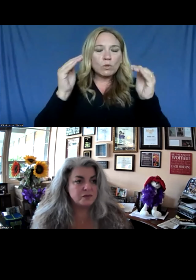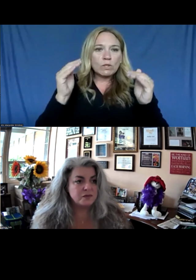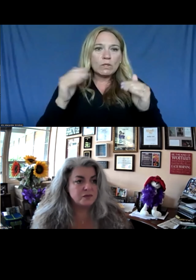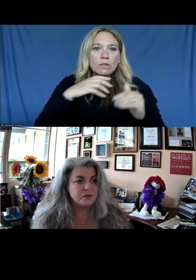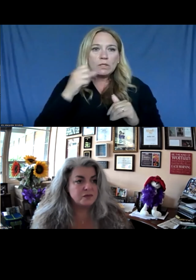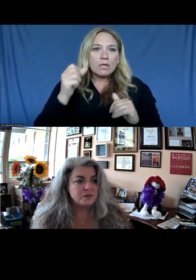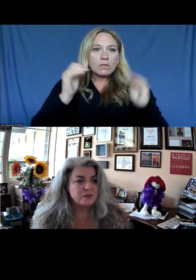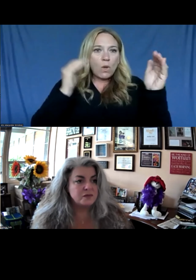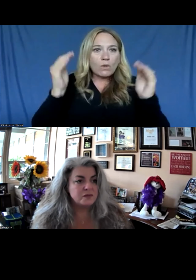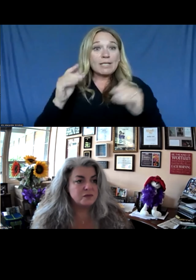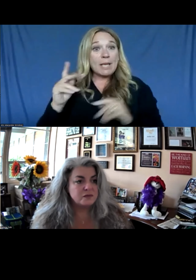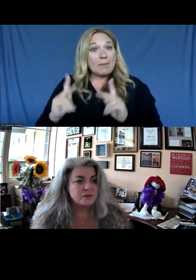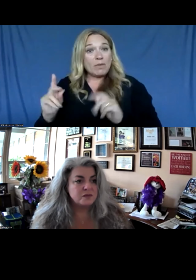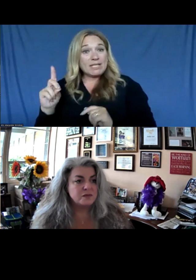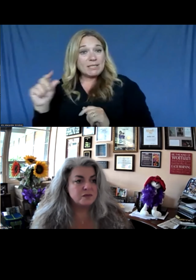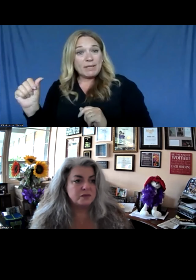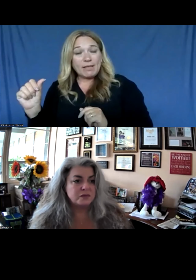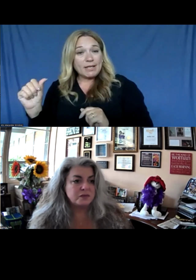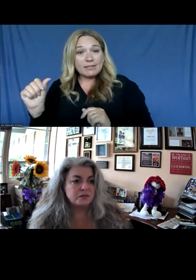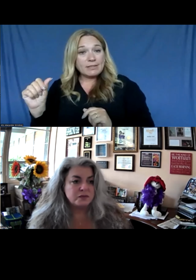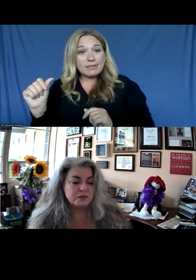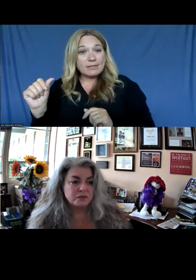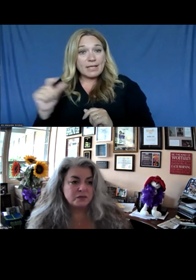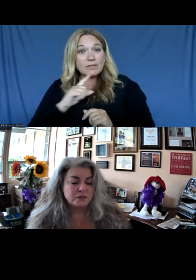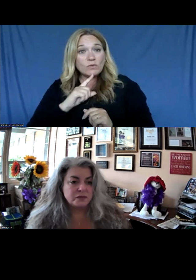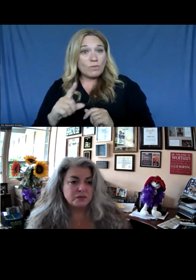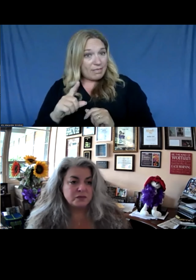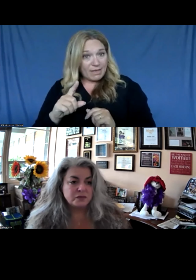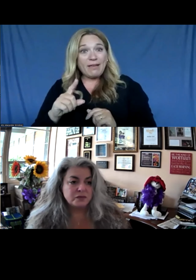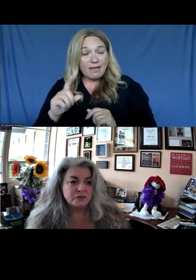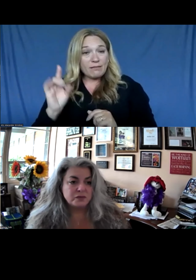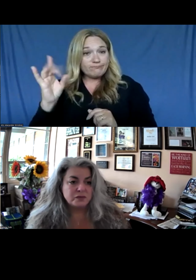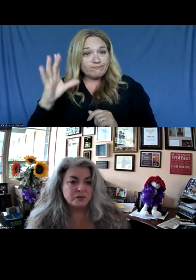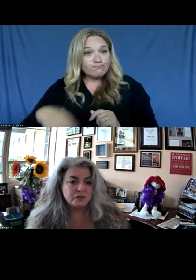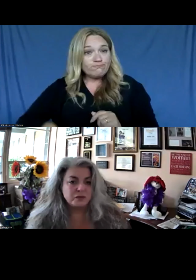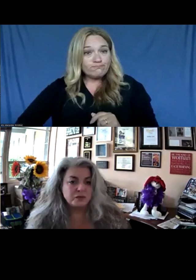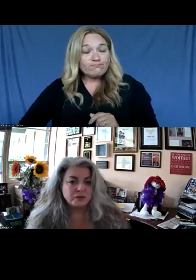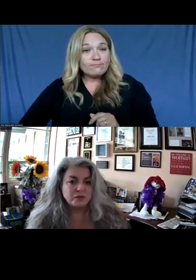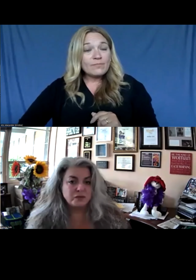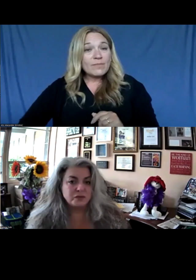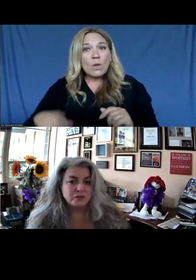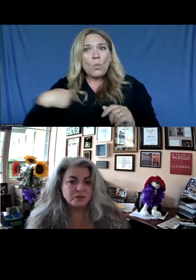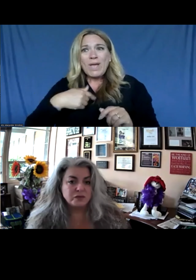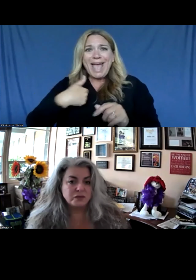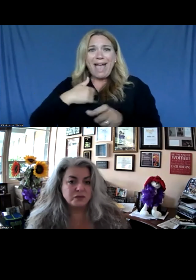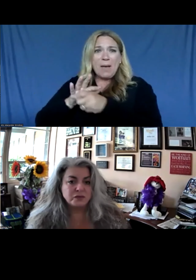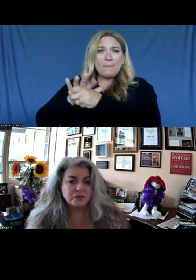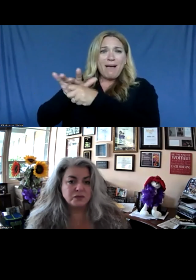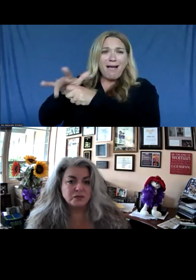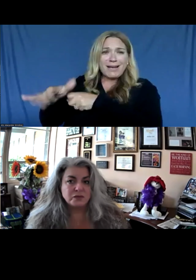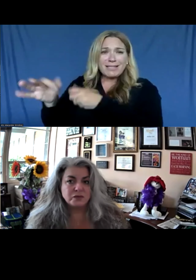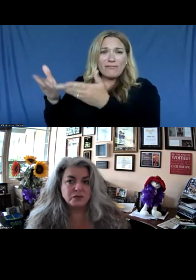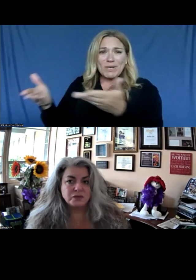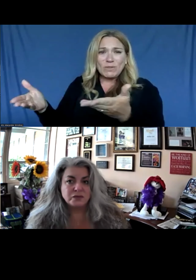people with disabilities is staggering, given the abundance of resources that we have available